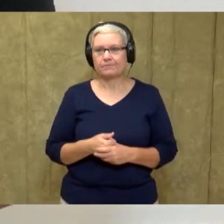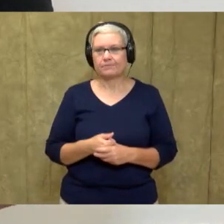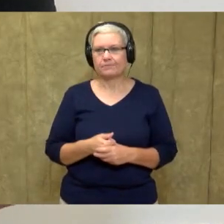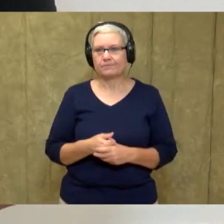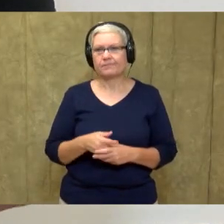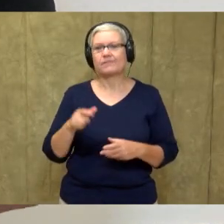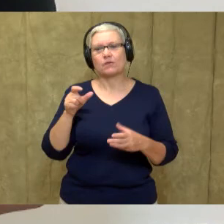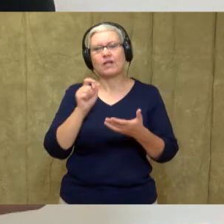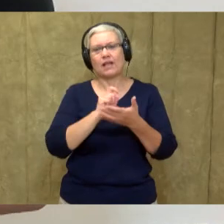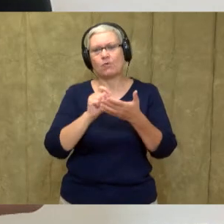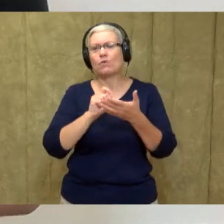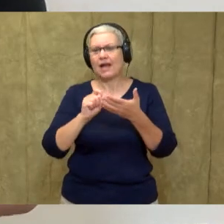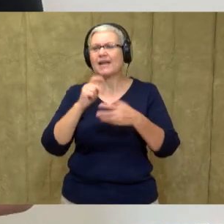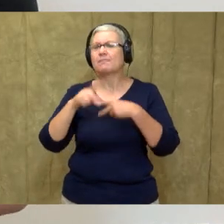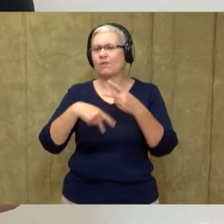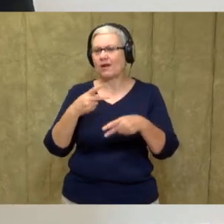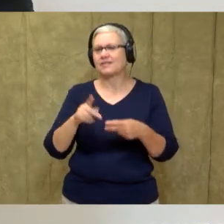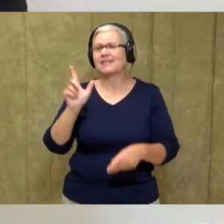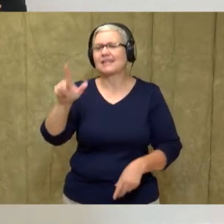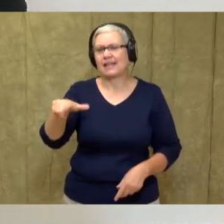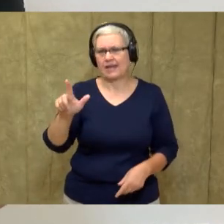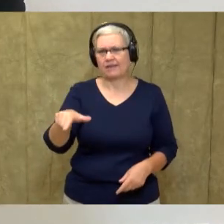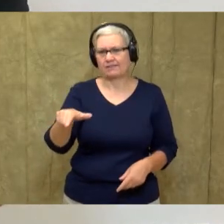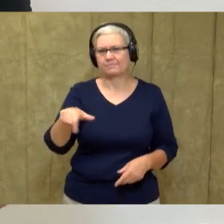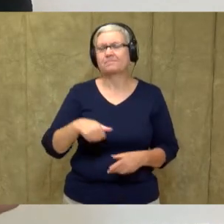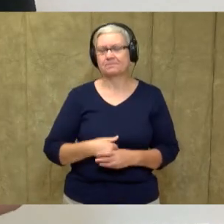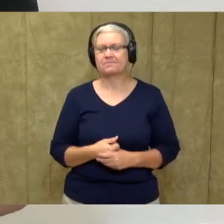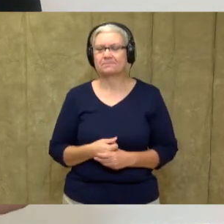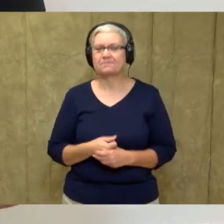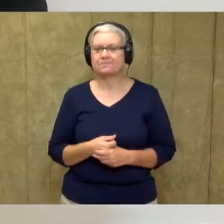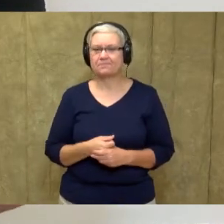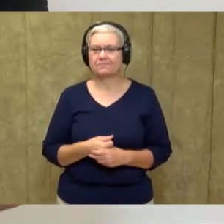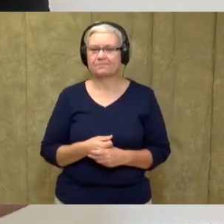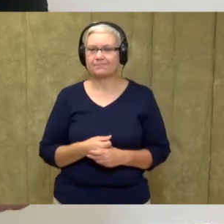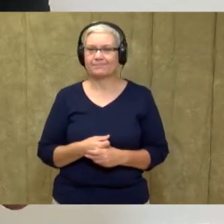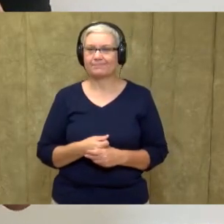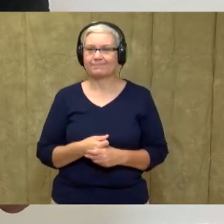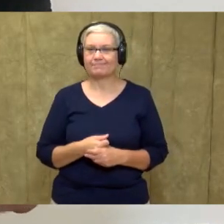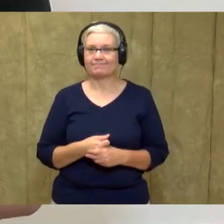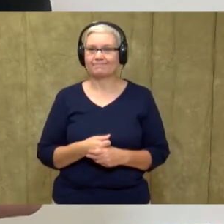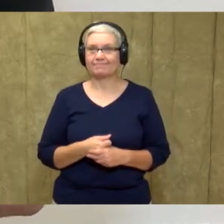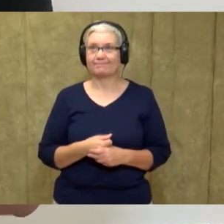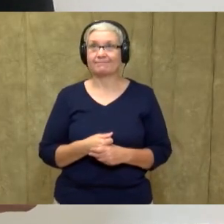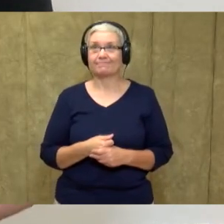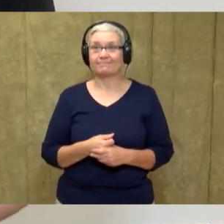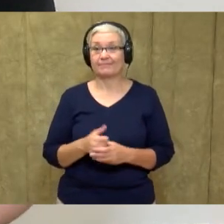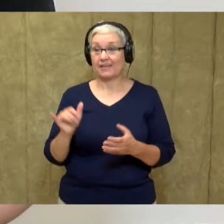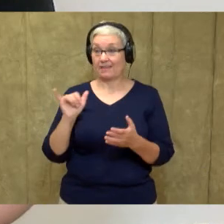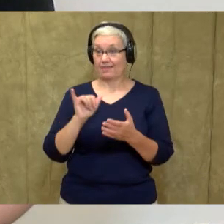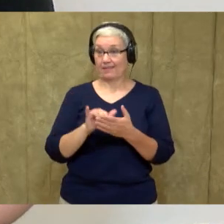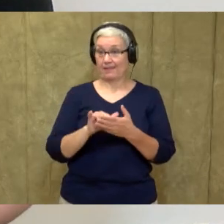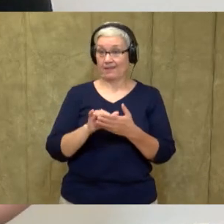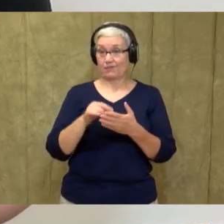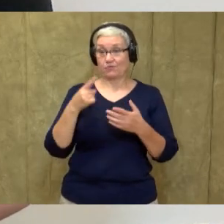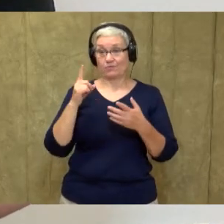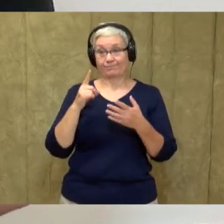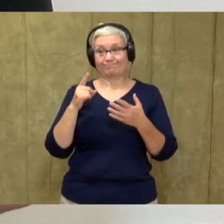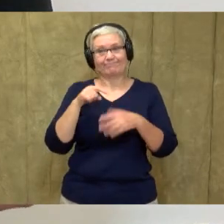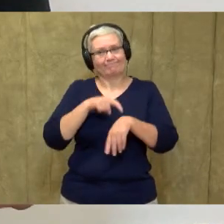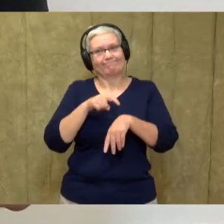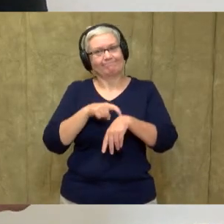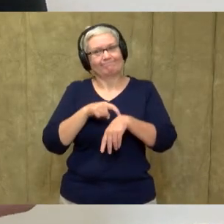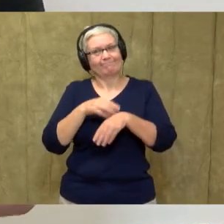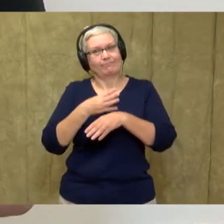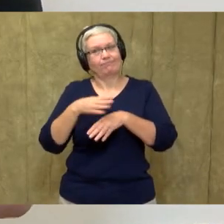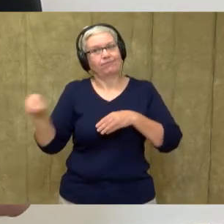bit of the writing process later this quarter, okay? All right, guys, that is all we have time for today.